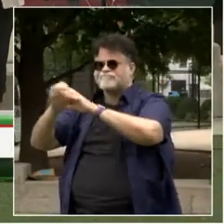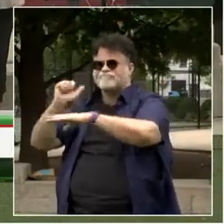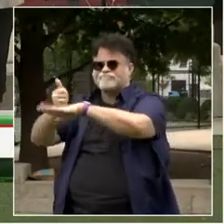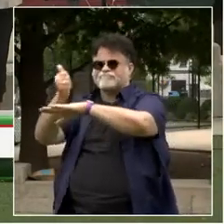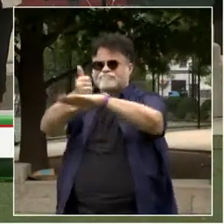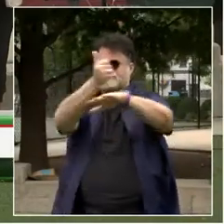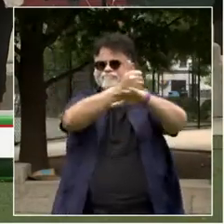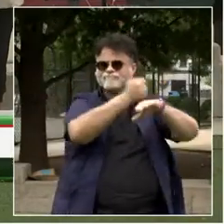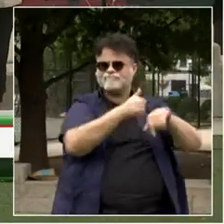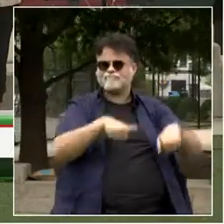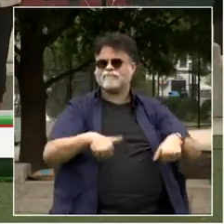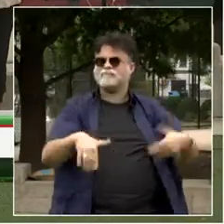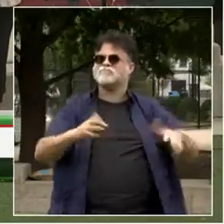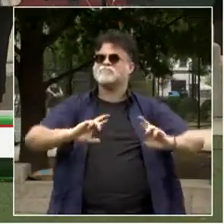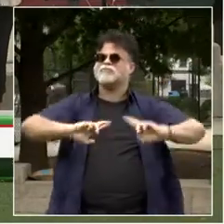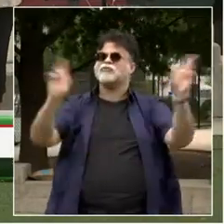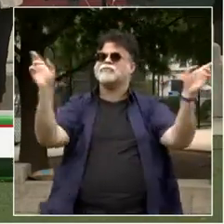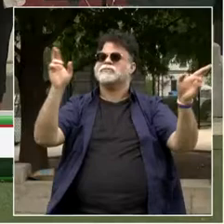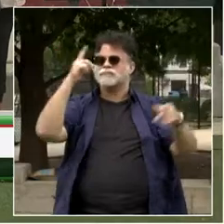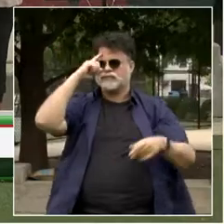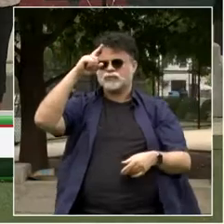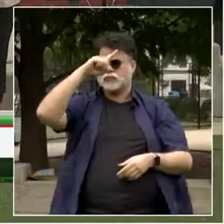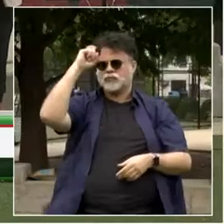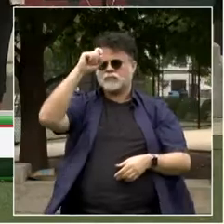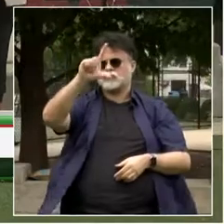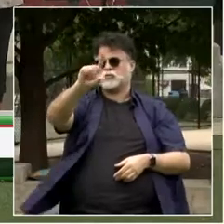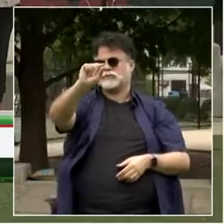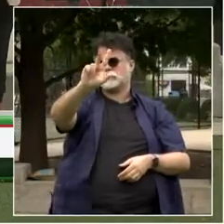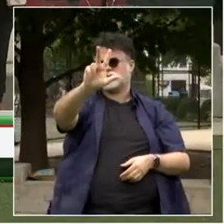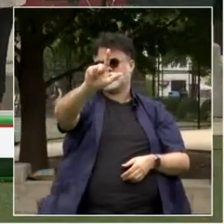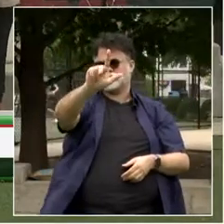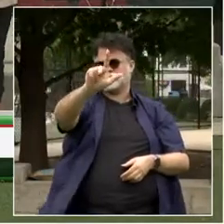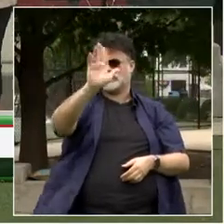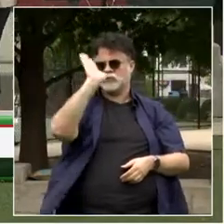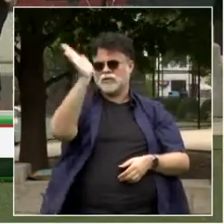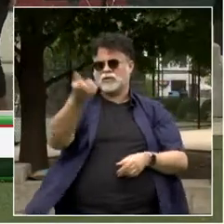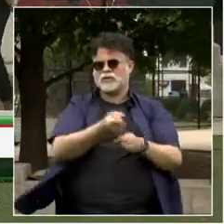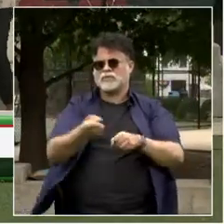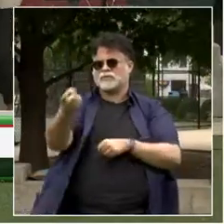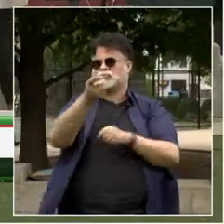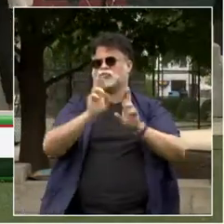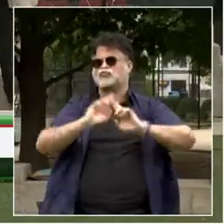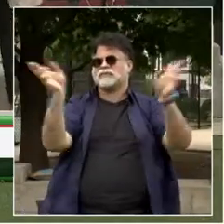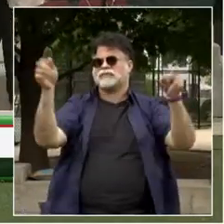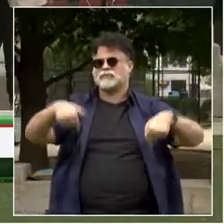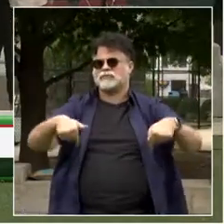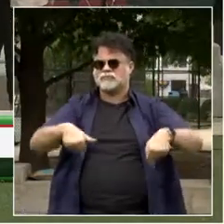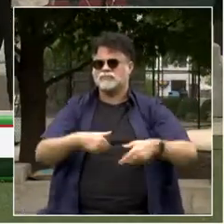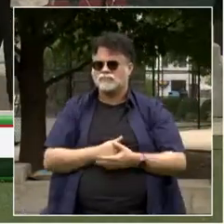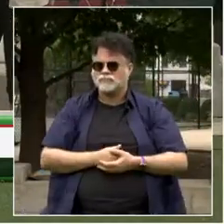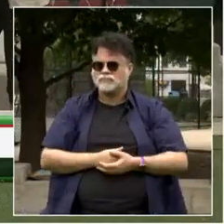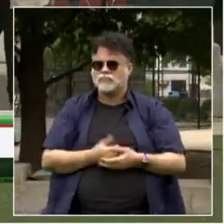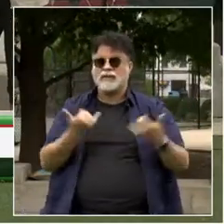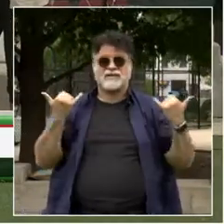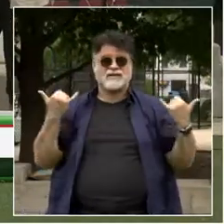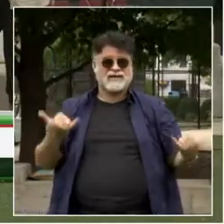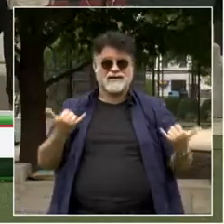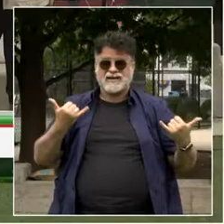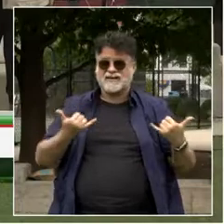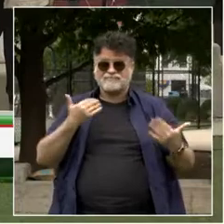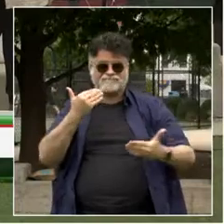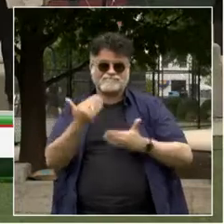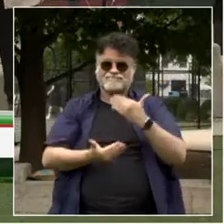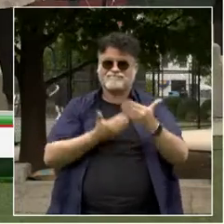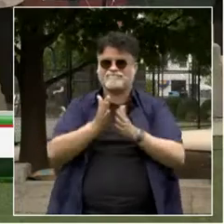of 2023. When it's ribbon cutting time, you'll see a new community space, fitness center,